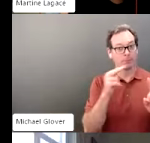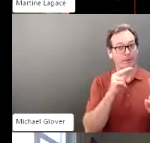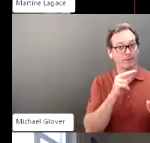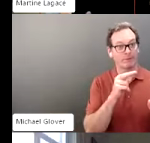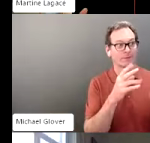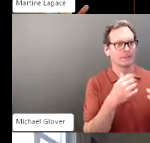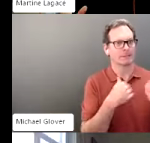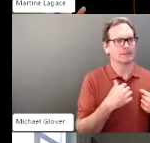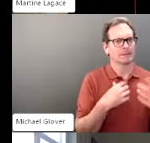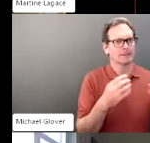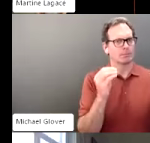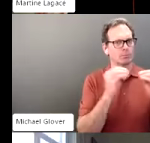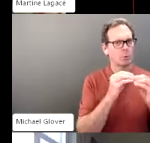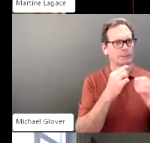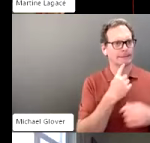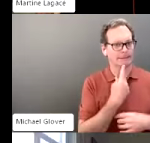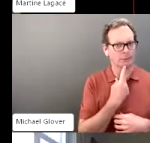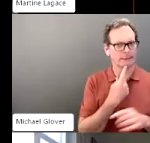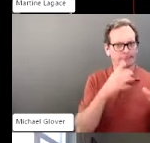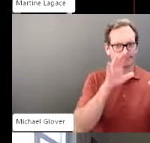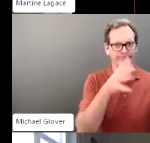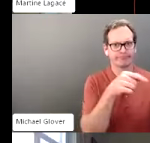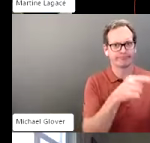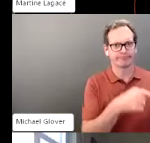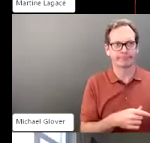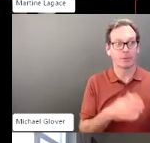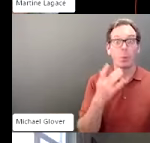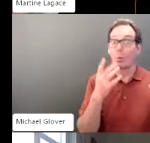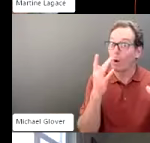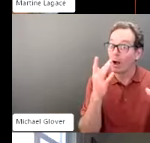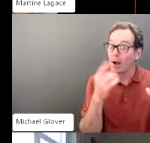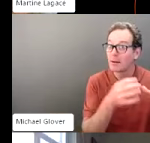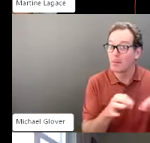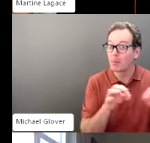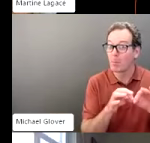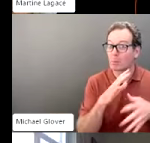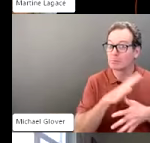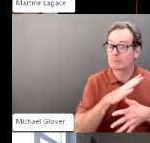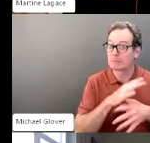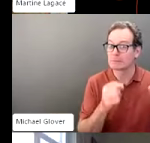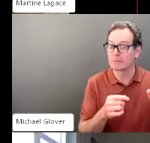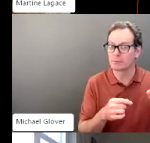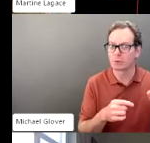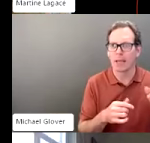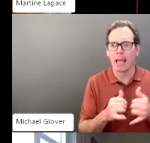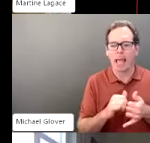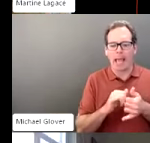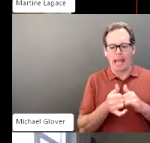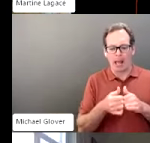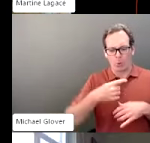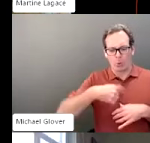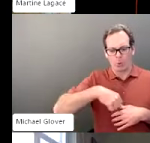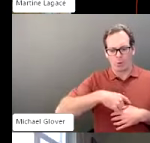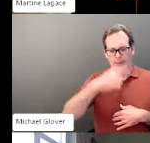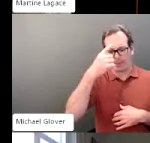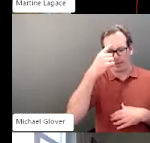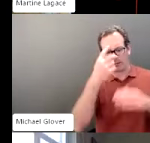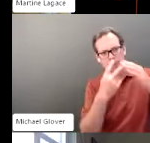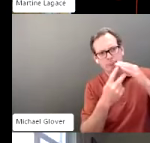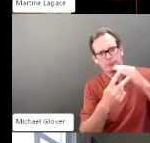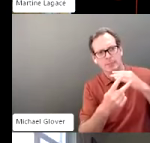more serious problem because it connects to the way we think the process of aging within the